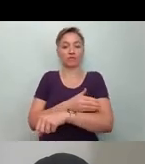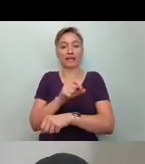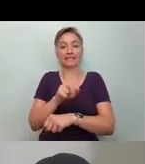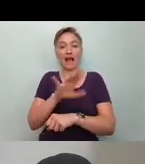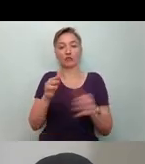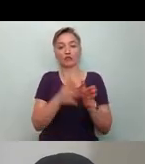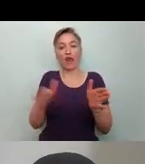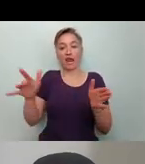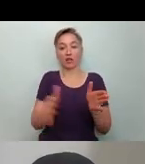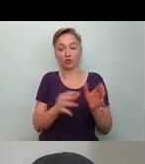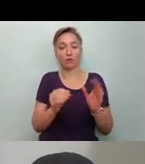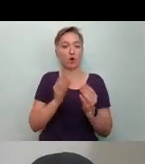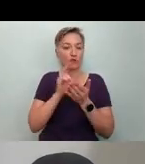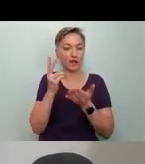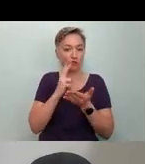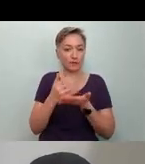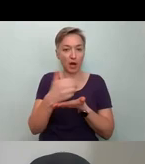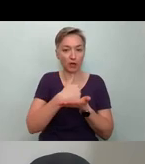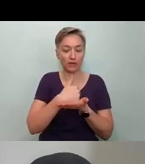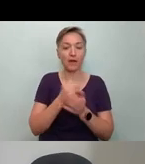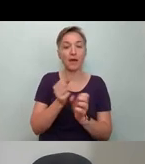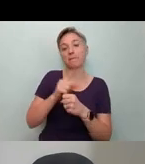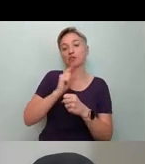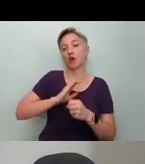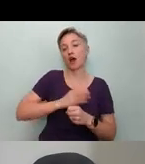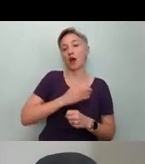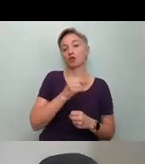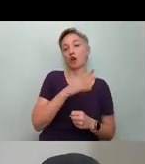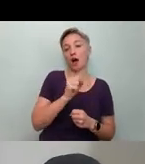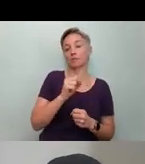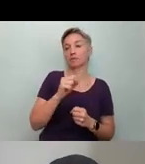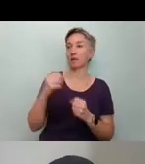and matching our jobs to the market and our benchmarks in the industry.